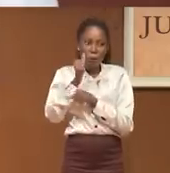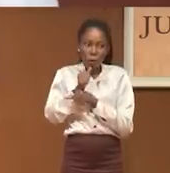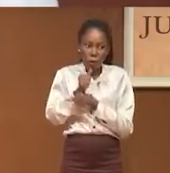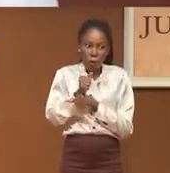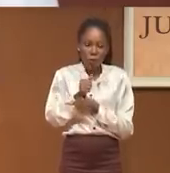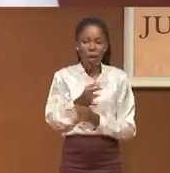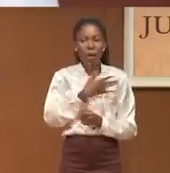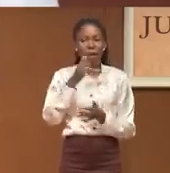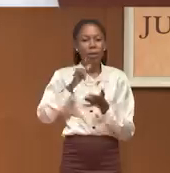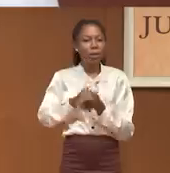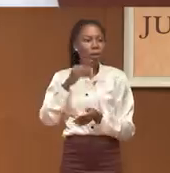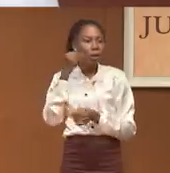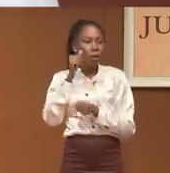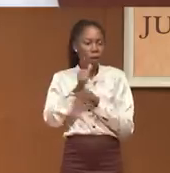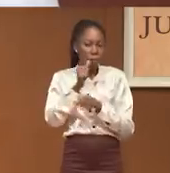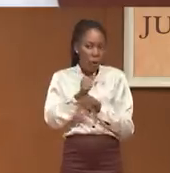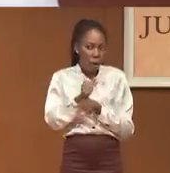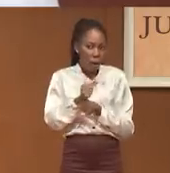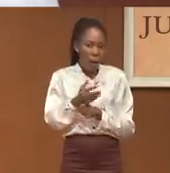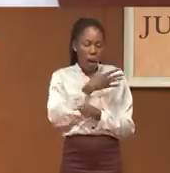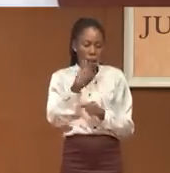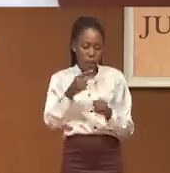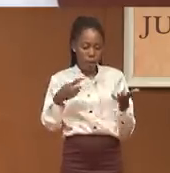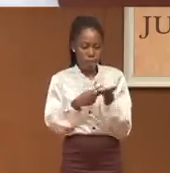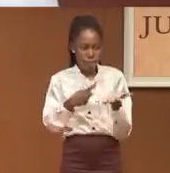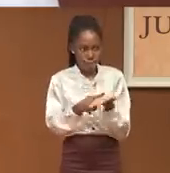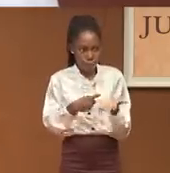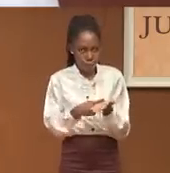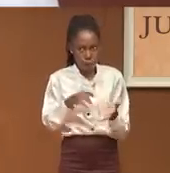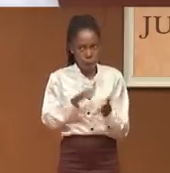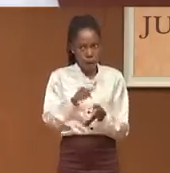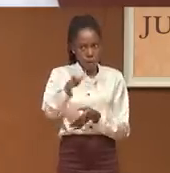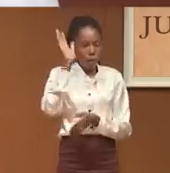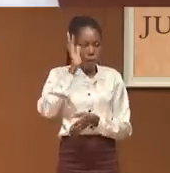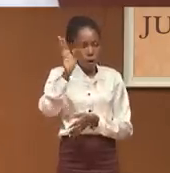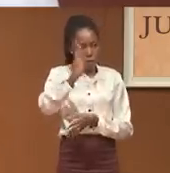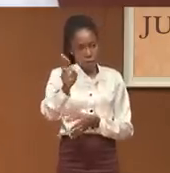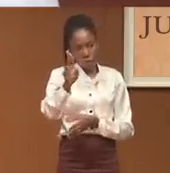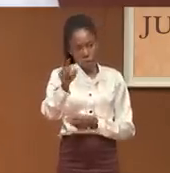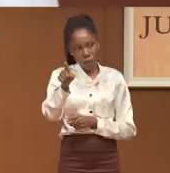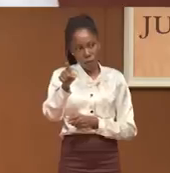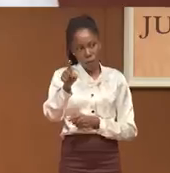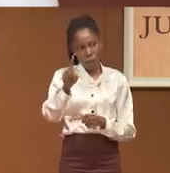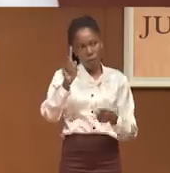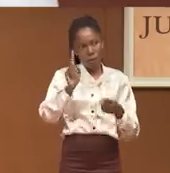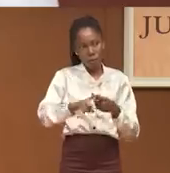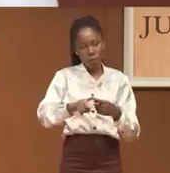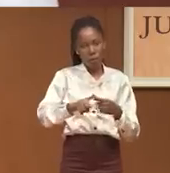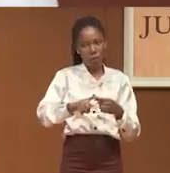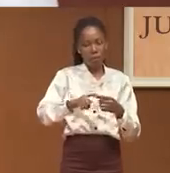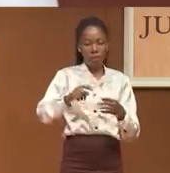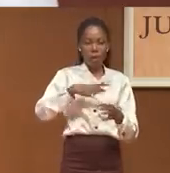And it's the deed of assignments and the receipts that you are going to use to perfect your